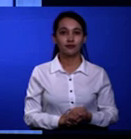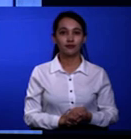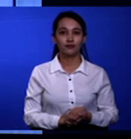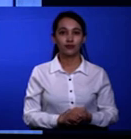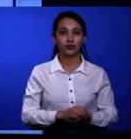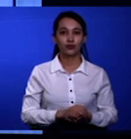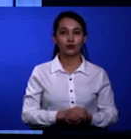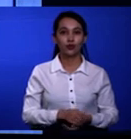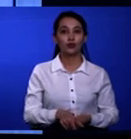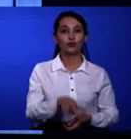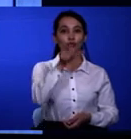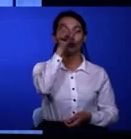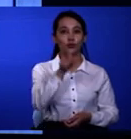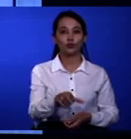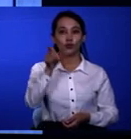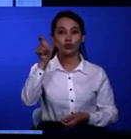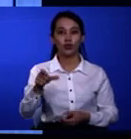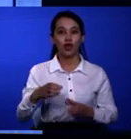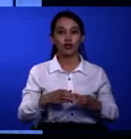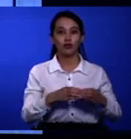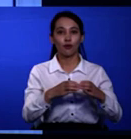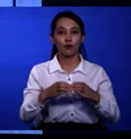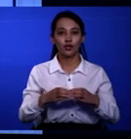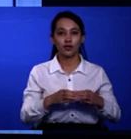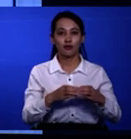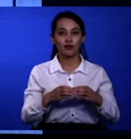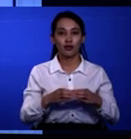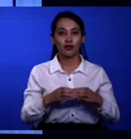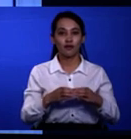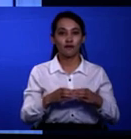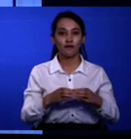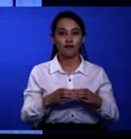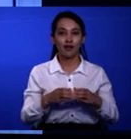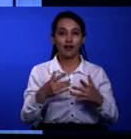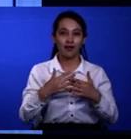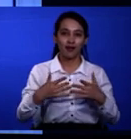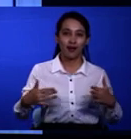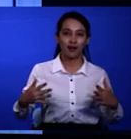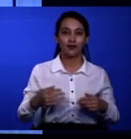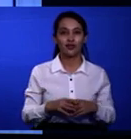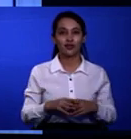Ustun shaklida, doira shaklida hamda chiziqlar shaklida.